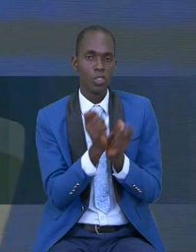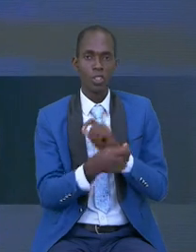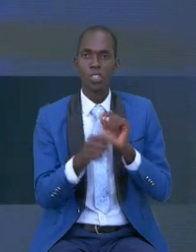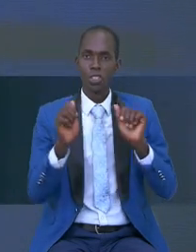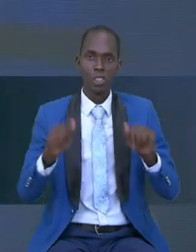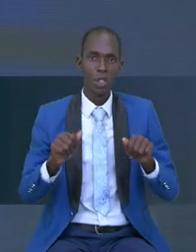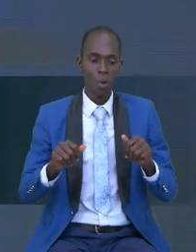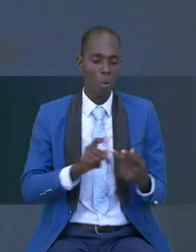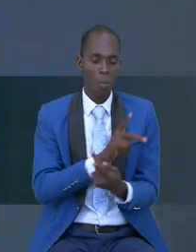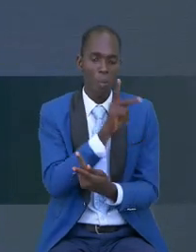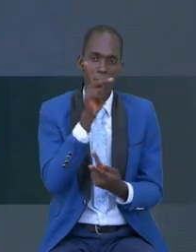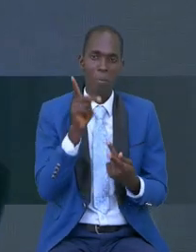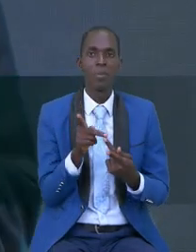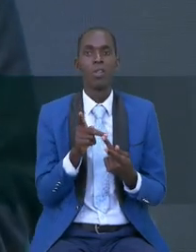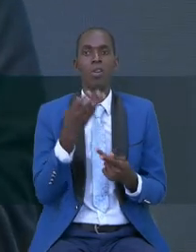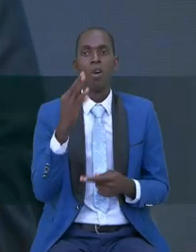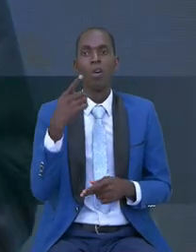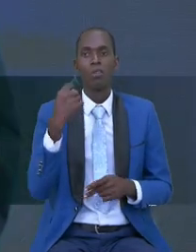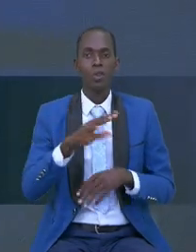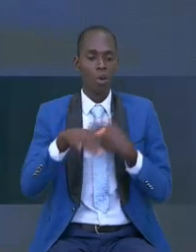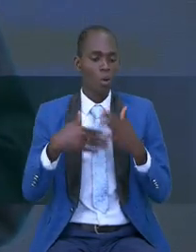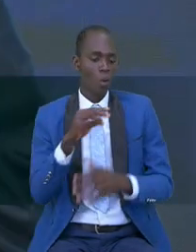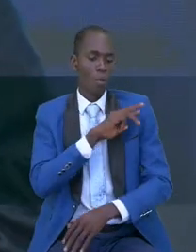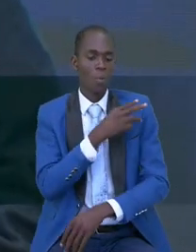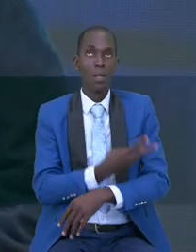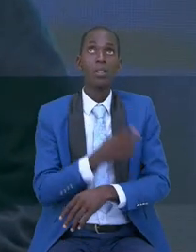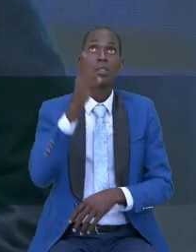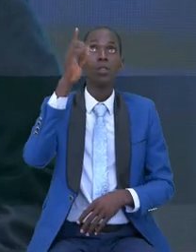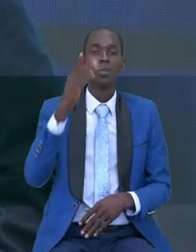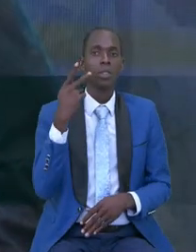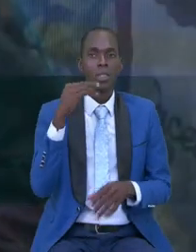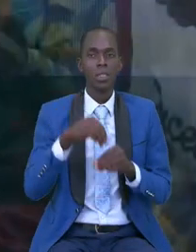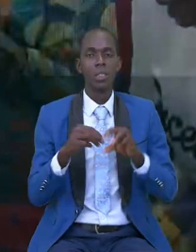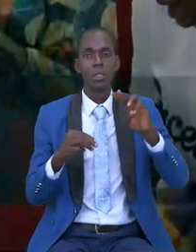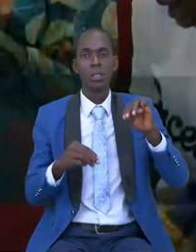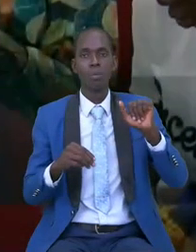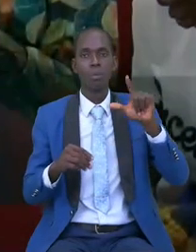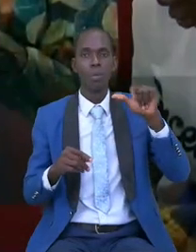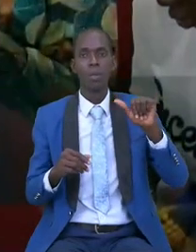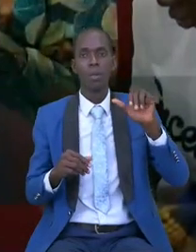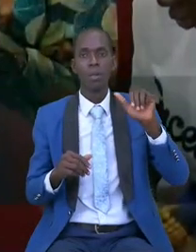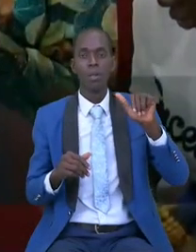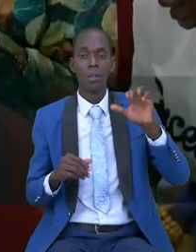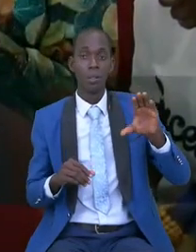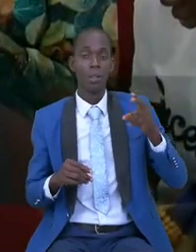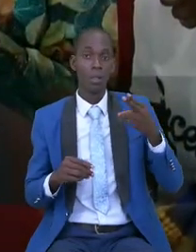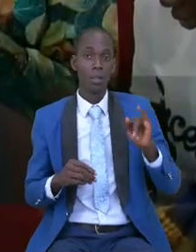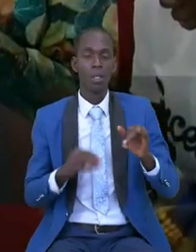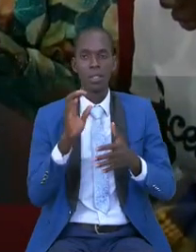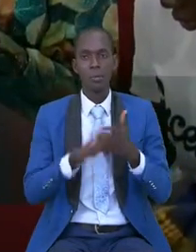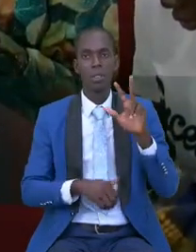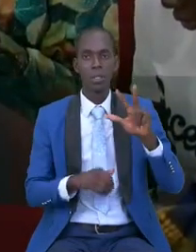Unchangeable perfection of the Almighty God. Malachi chapter 3. Verse